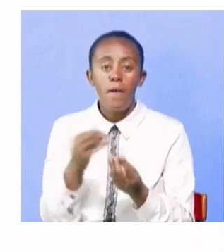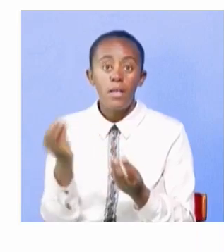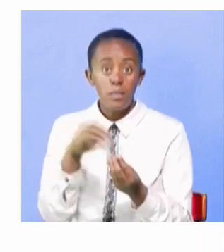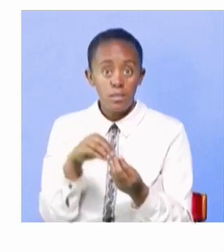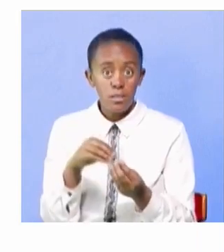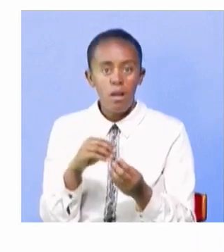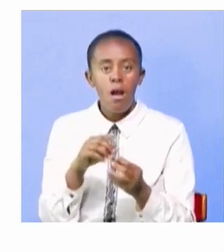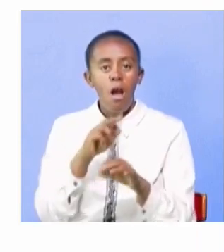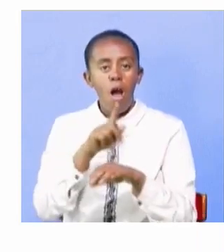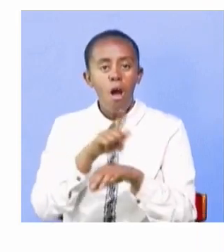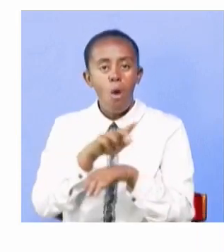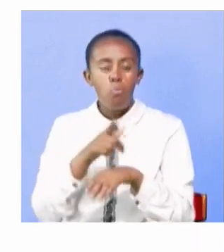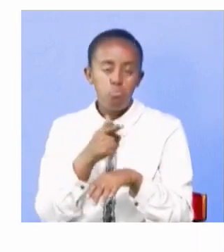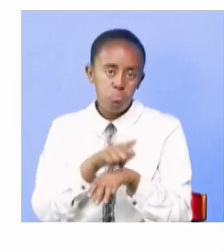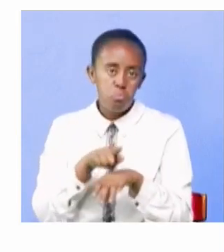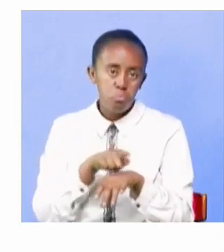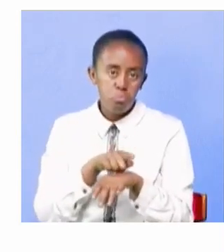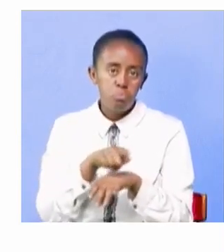hours